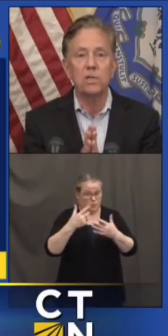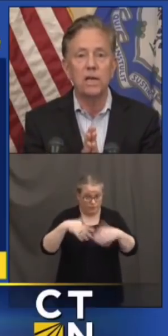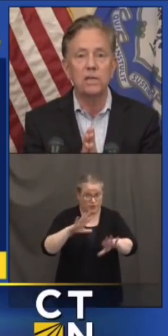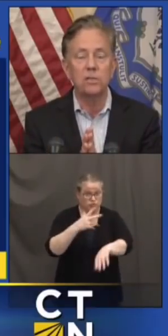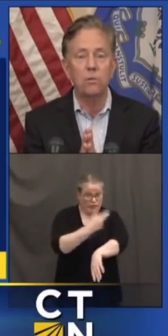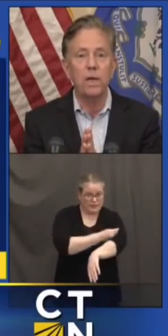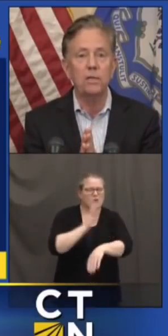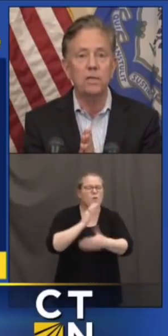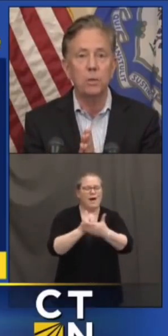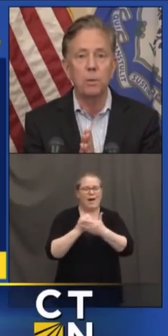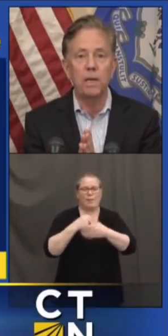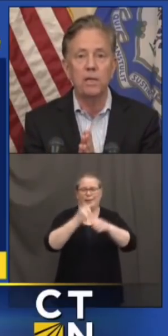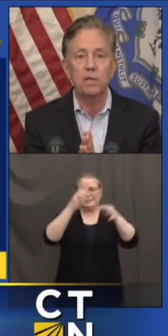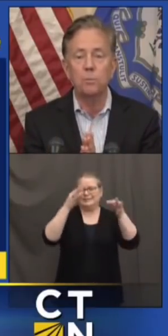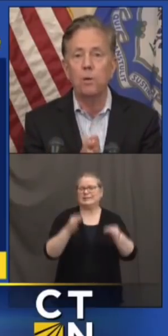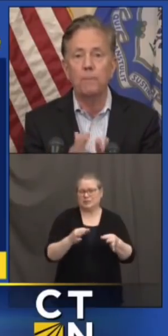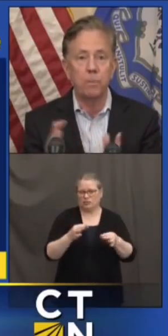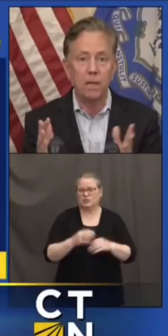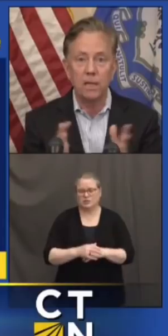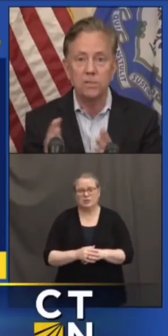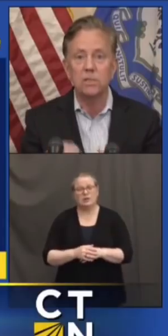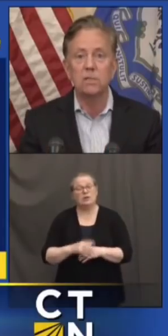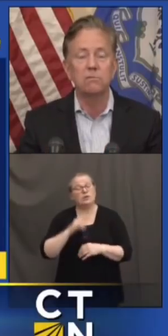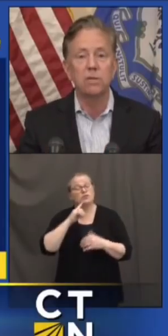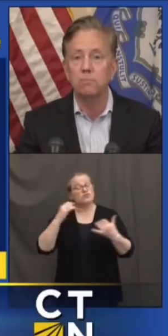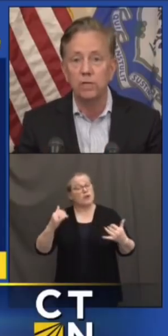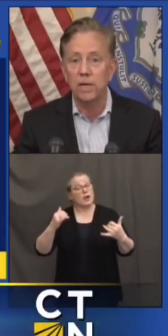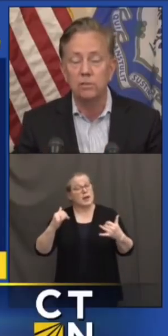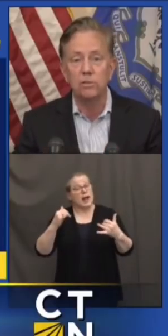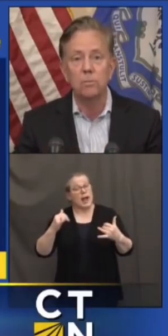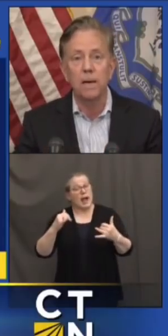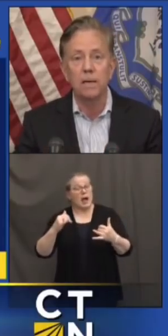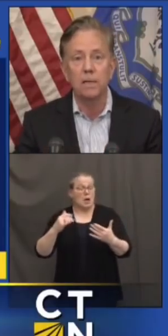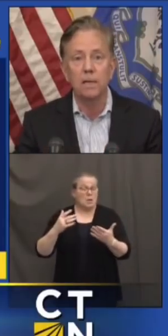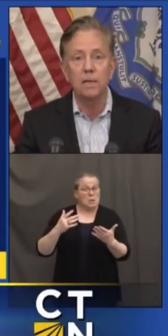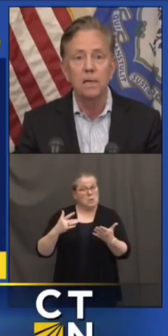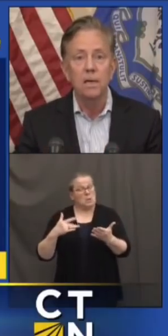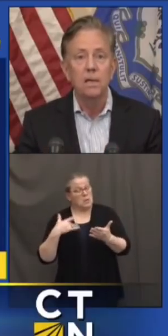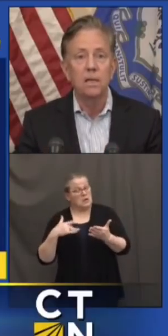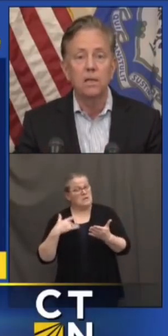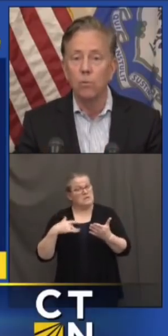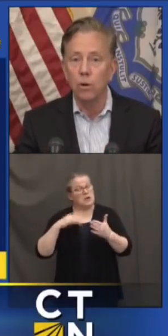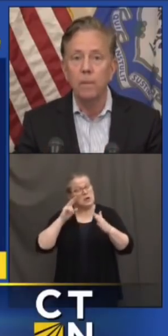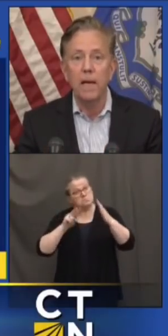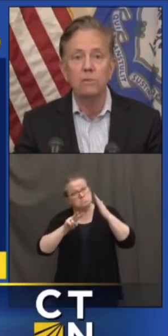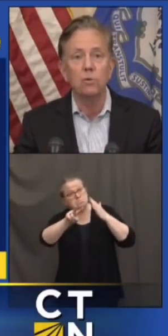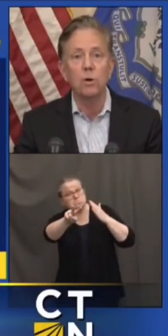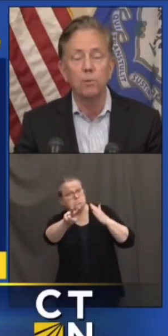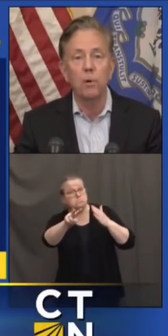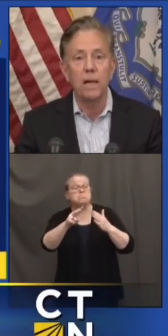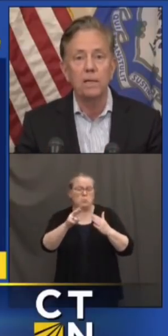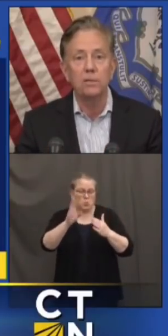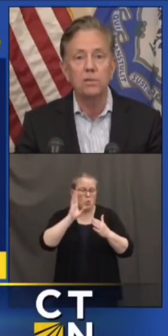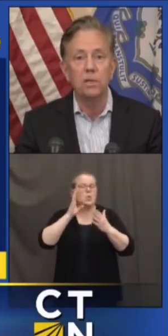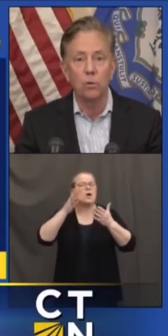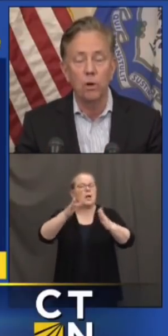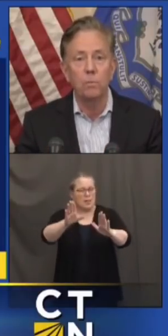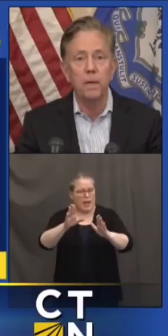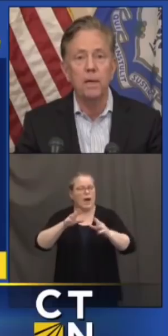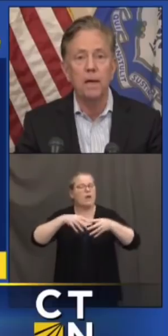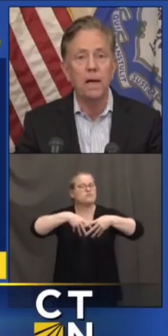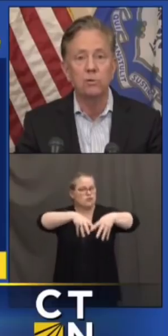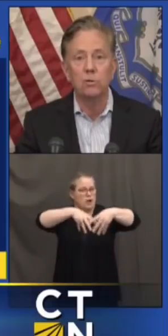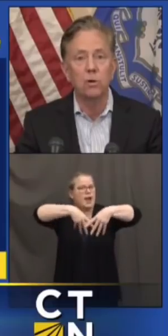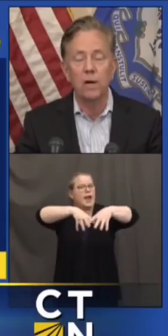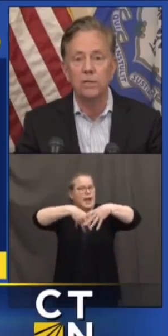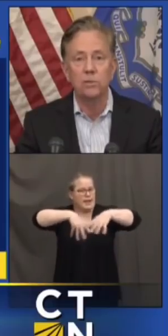early stage that we anticipate at this point, unless something changes dramatically, that there will be outdoor parades, that there will